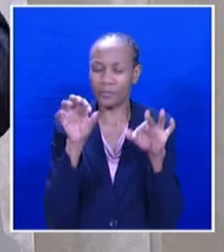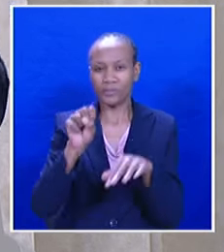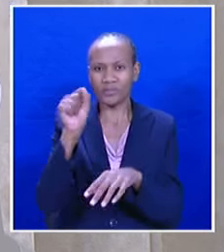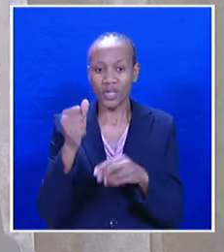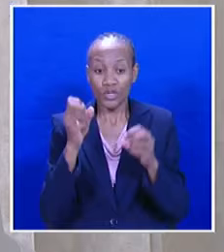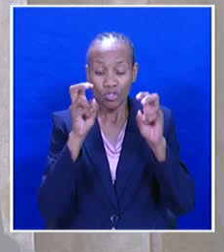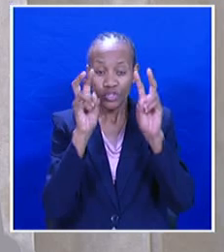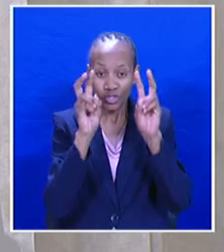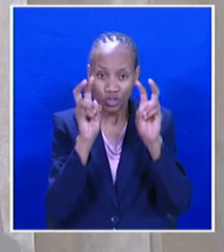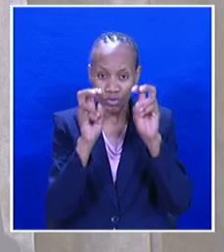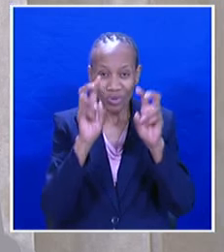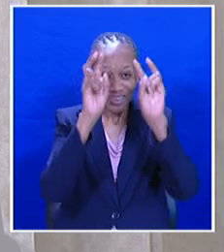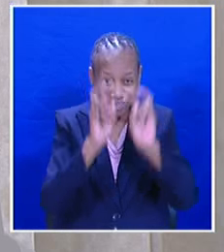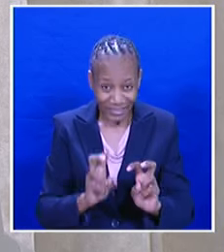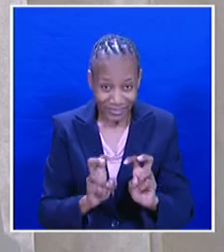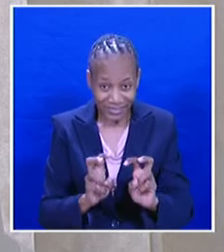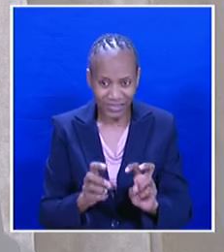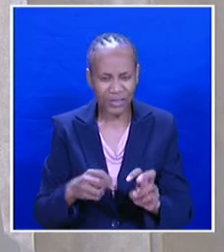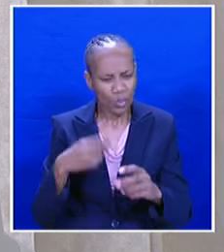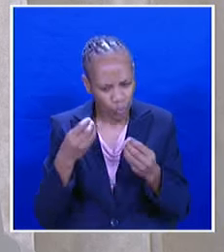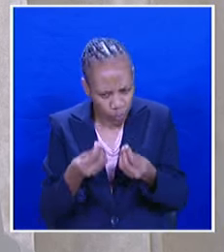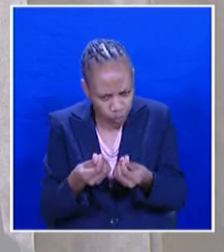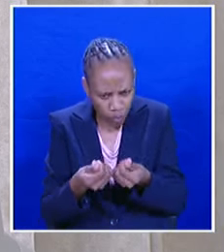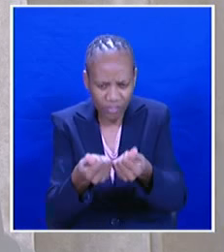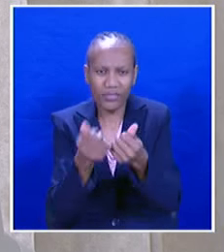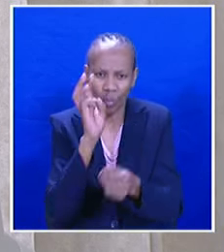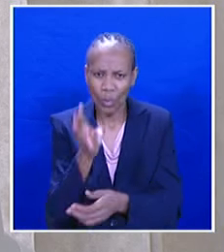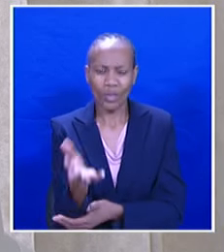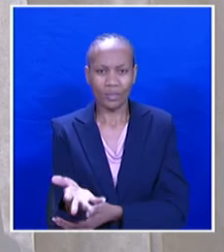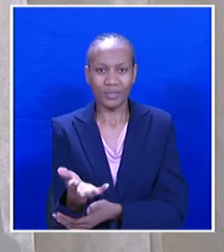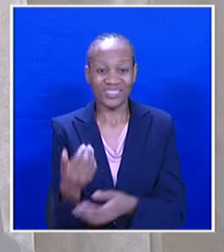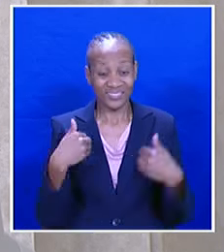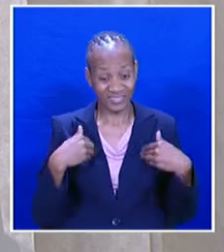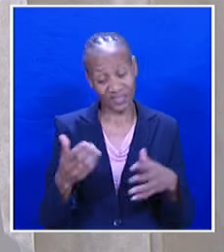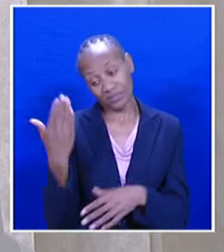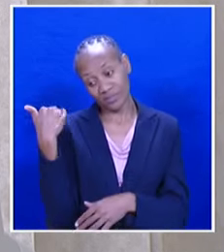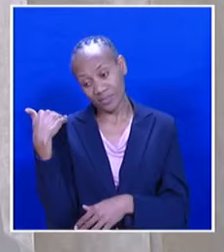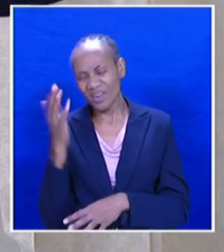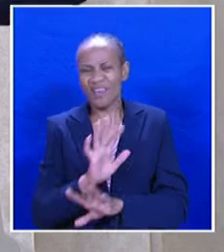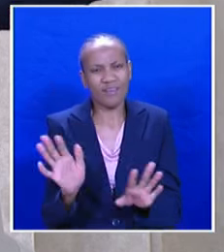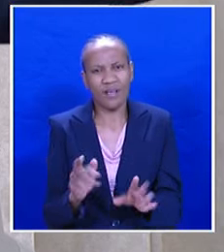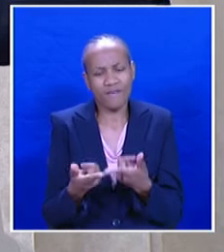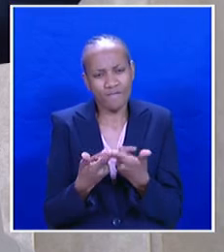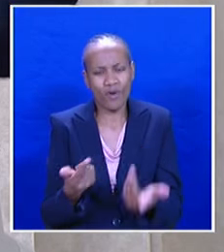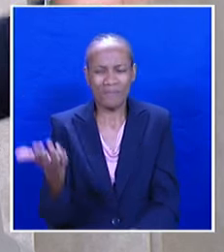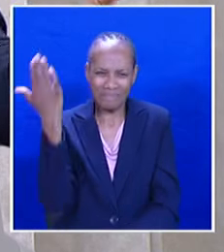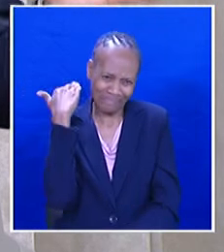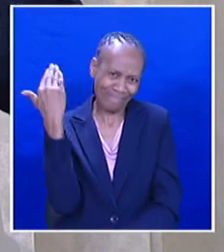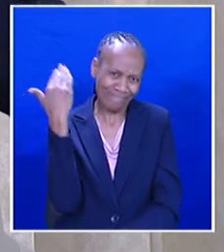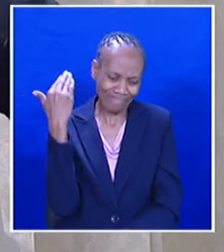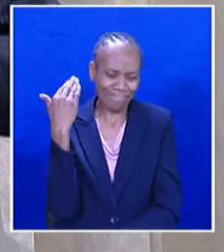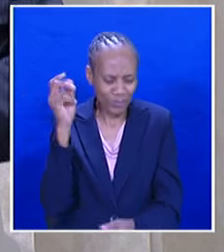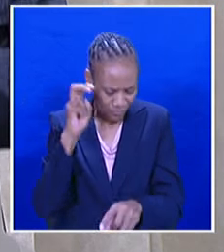a complex problem. And it is not yesterday's problem. It emanates from our past. And we need to address